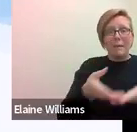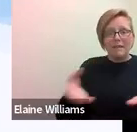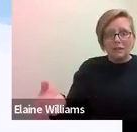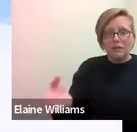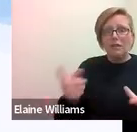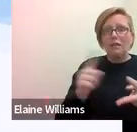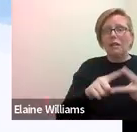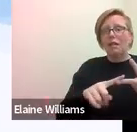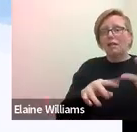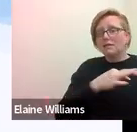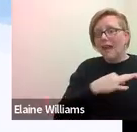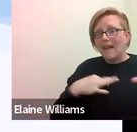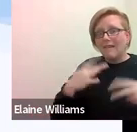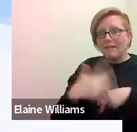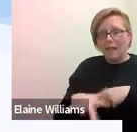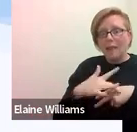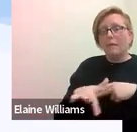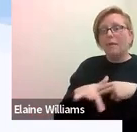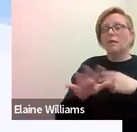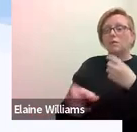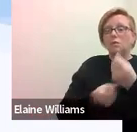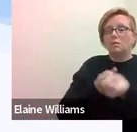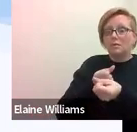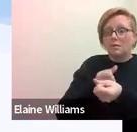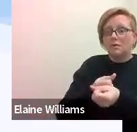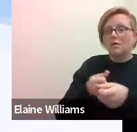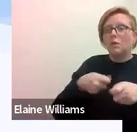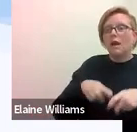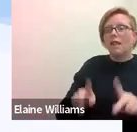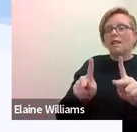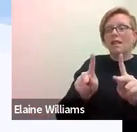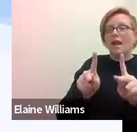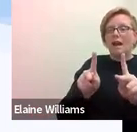for staffing to be able to allow children to come